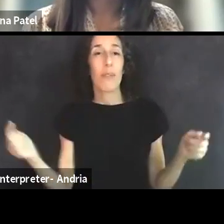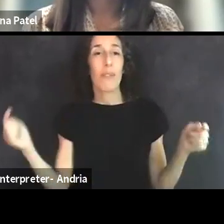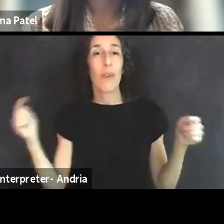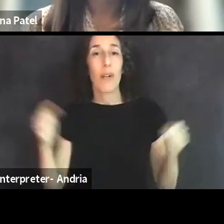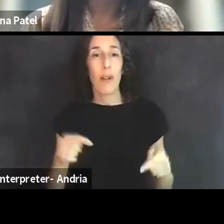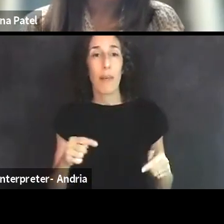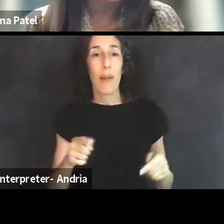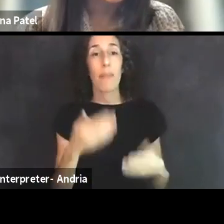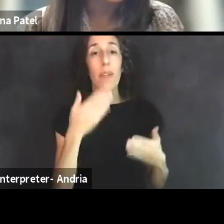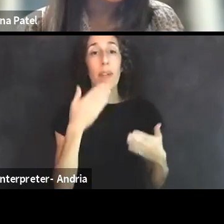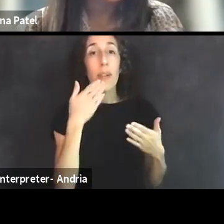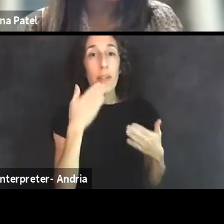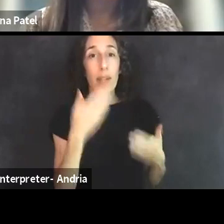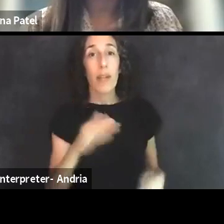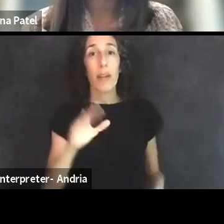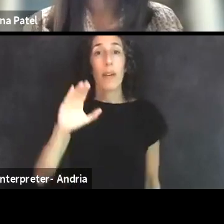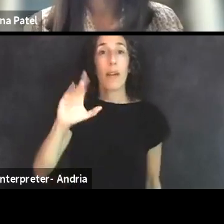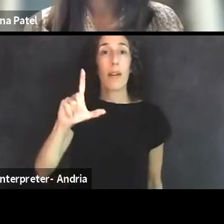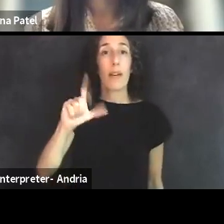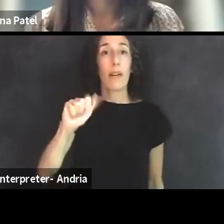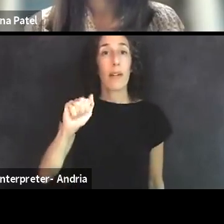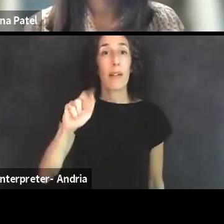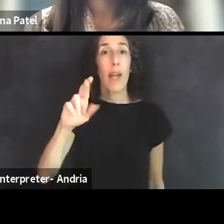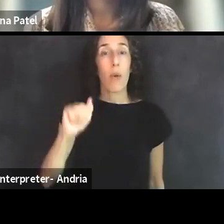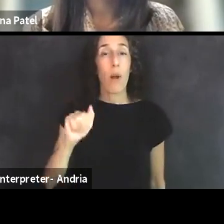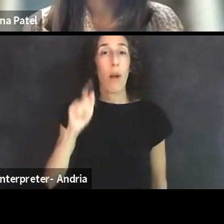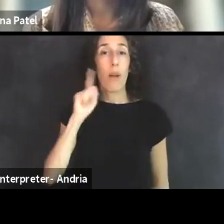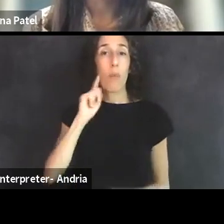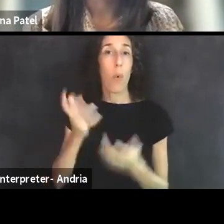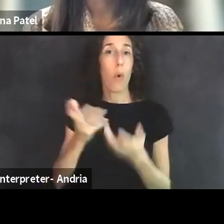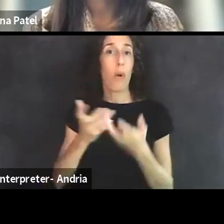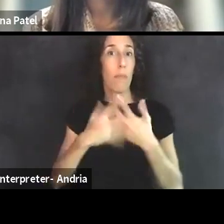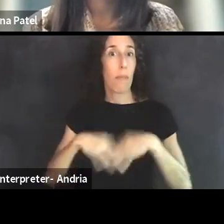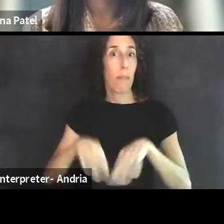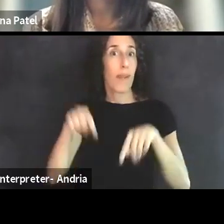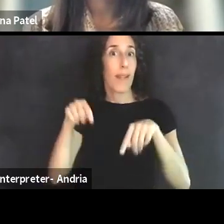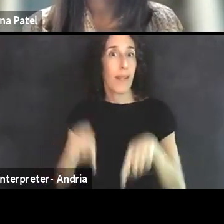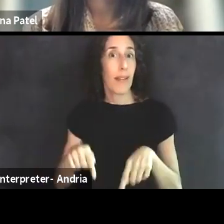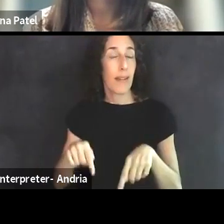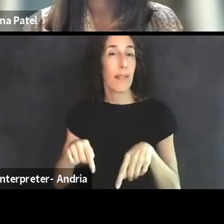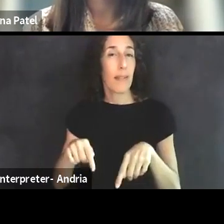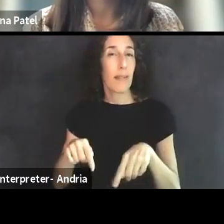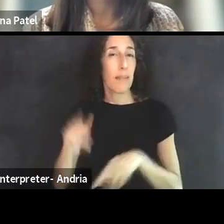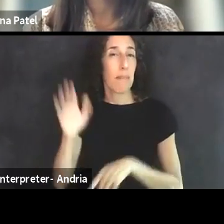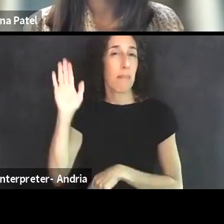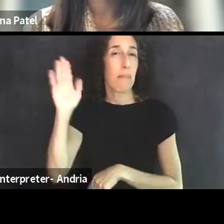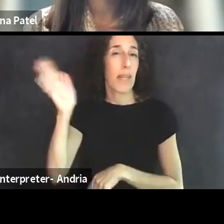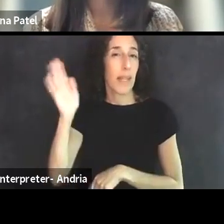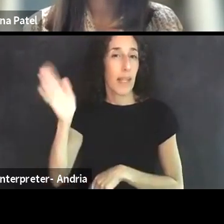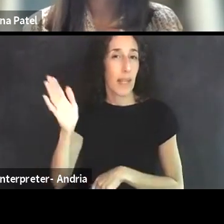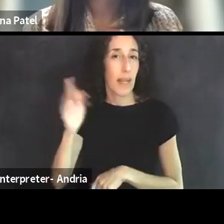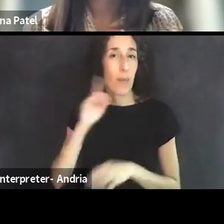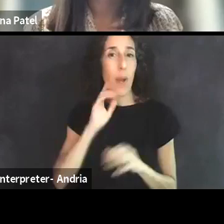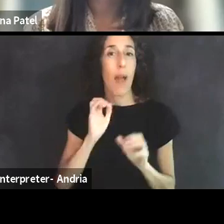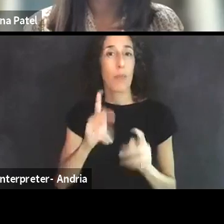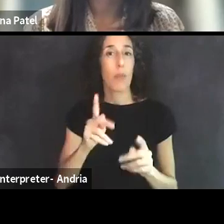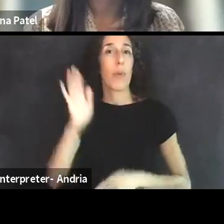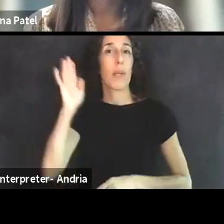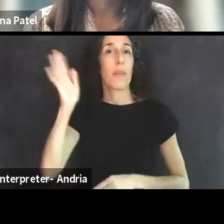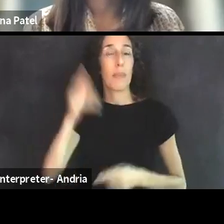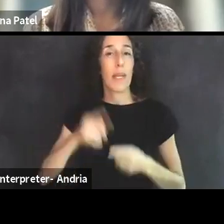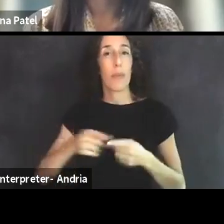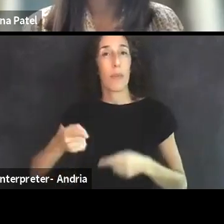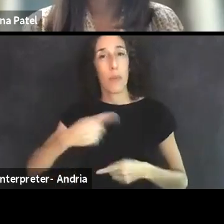you to Clara, who put it Thank you. together, and for giving us this opportunity to speak to people about OCD. Thank you so much. Back to